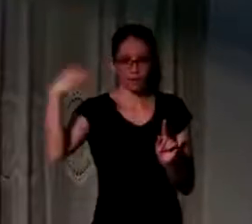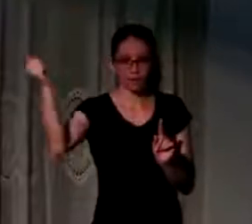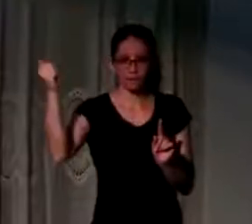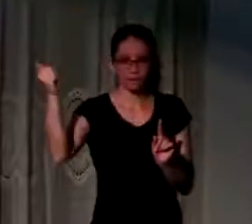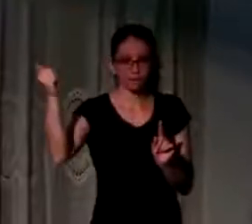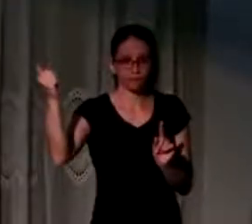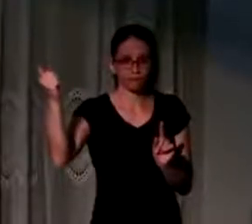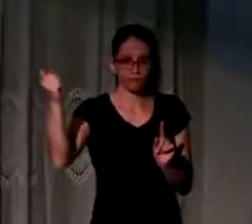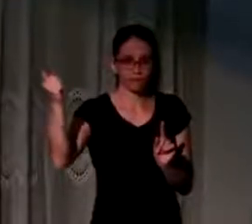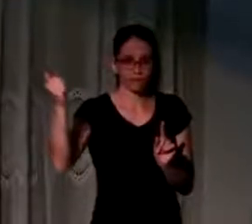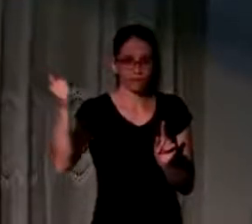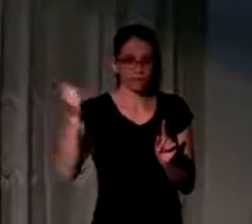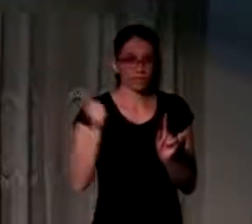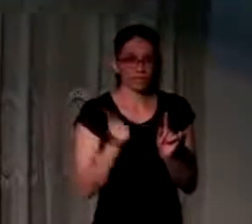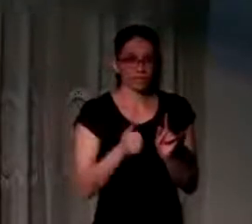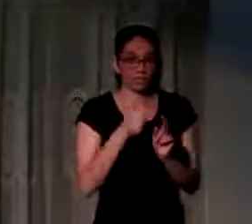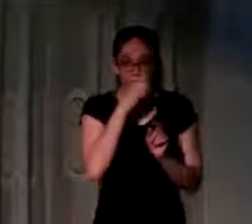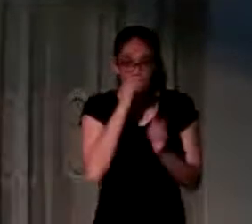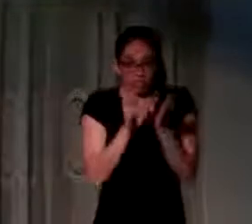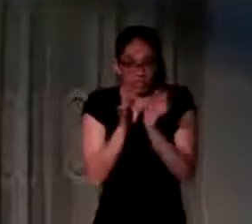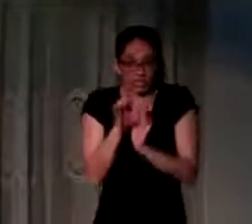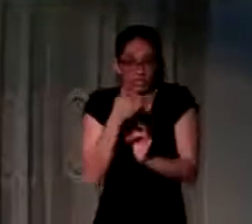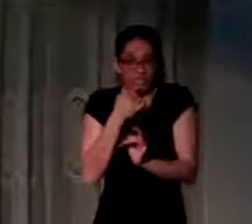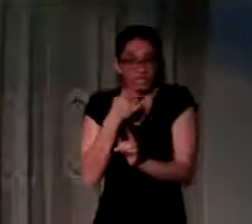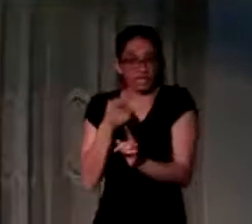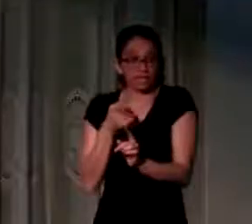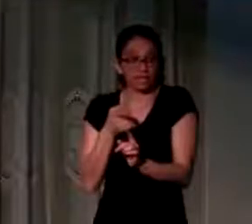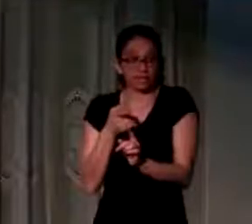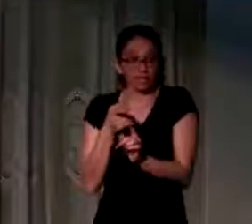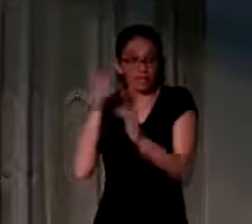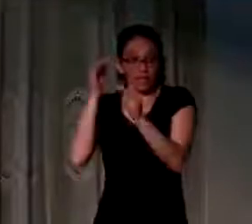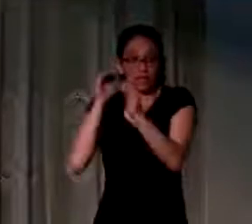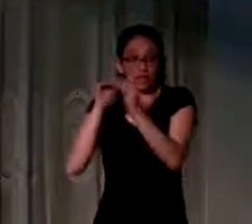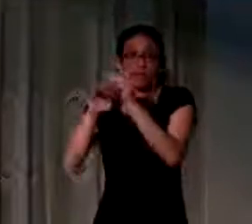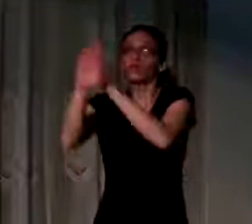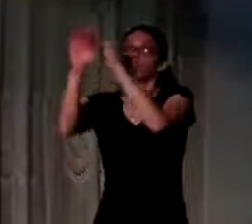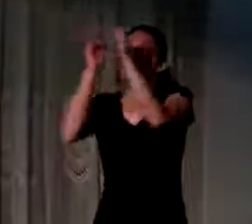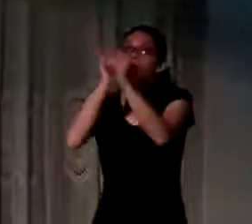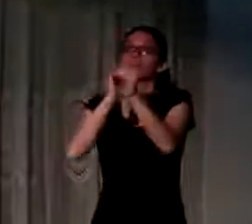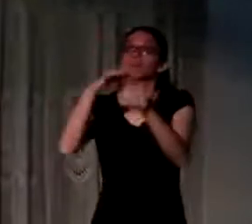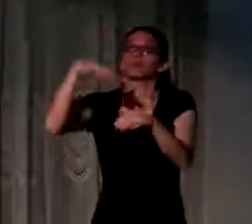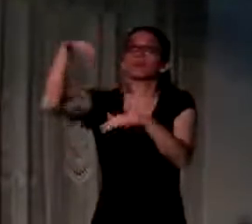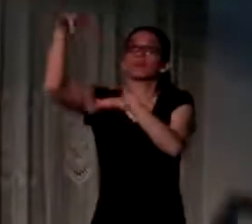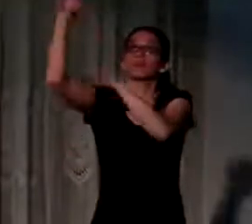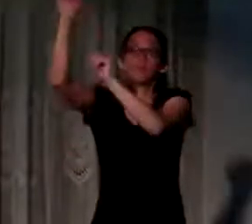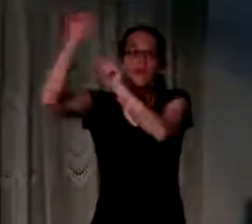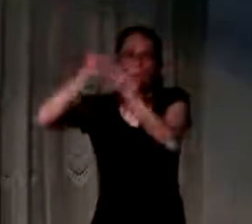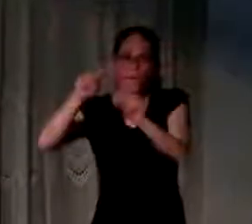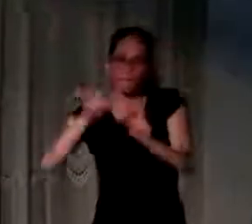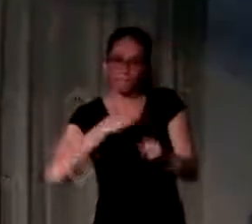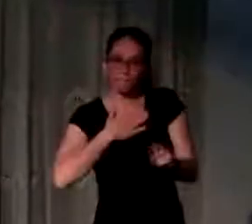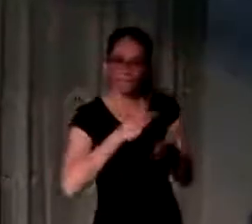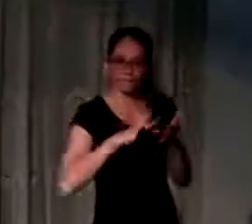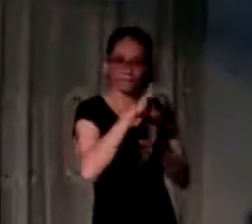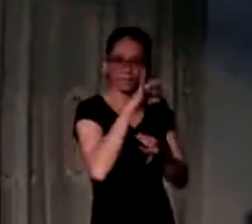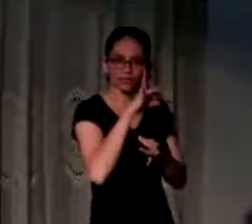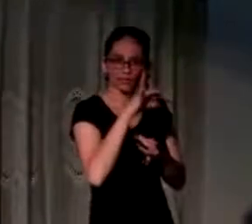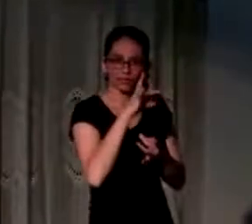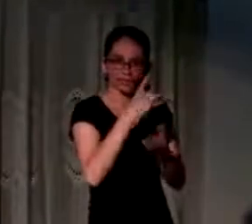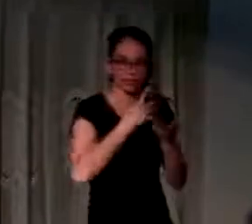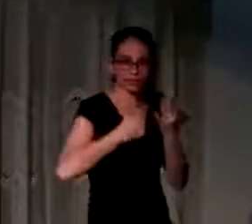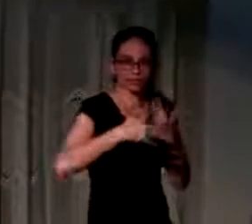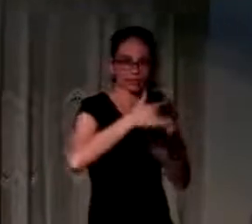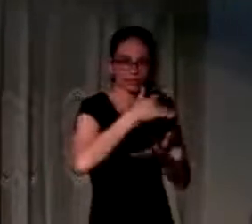Going to the heaven, I'm going to send my spirit so you're never alone ever again. And in